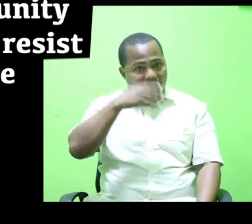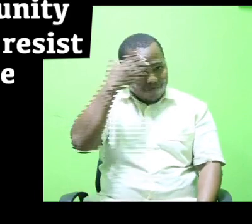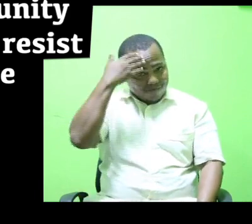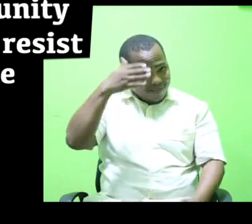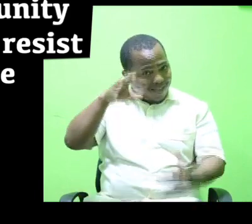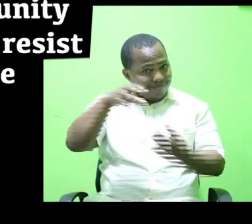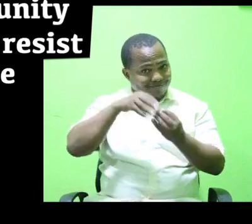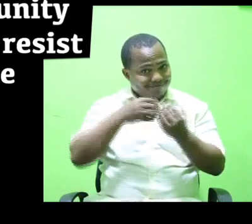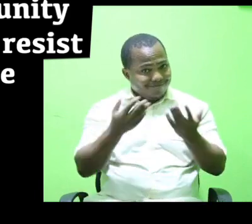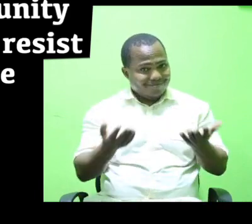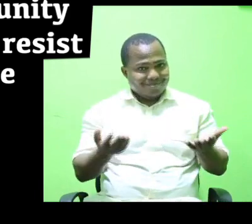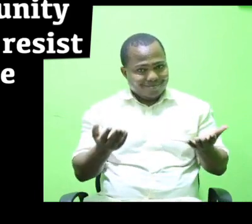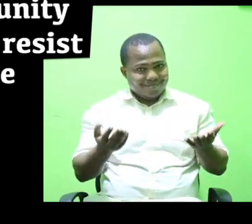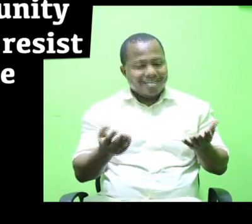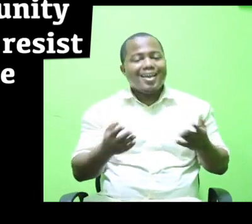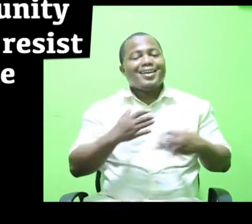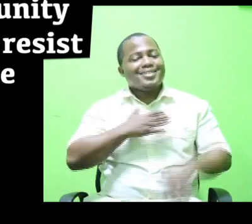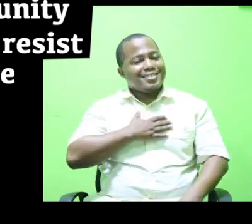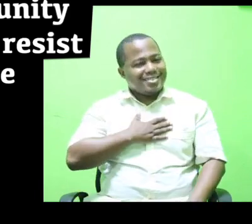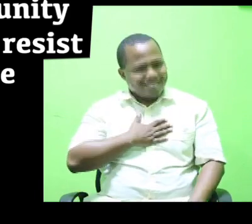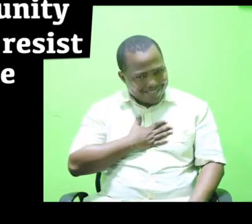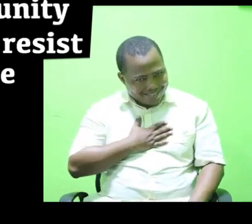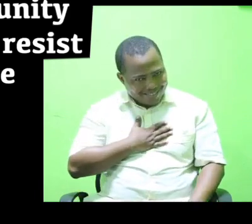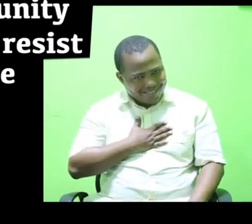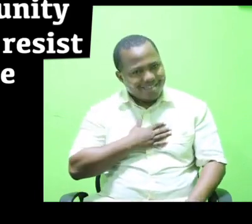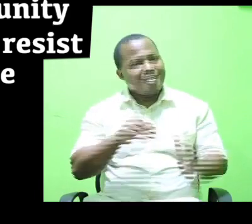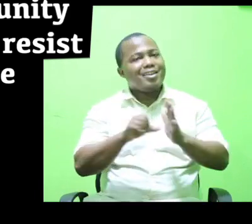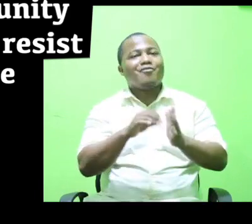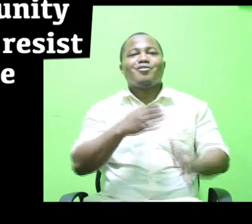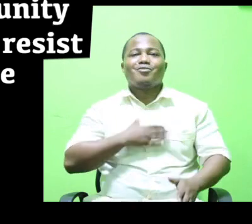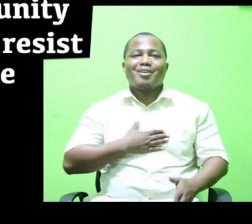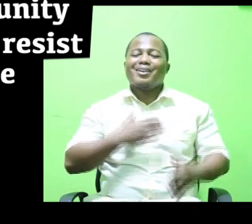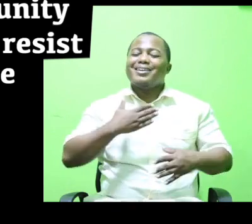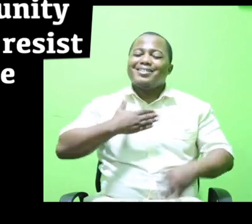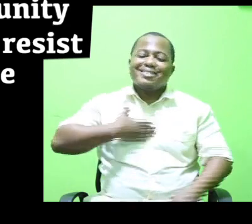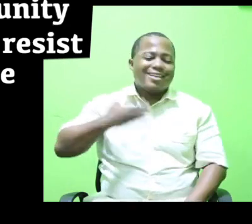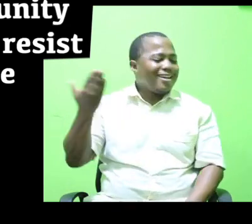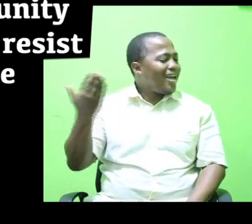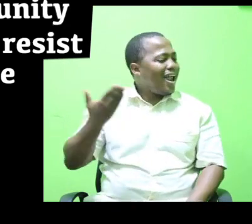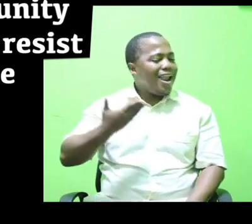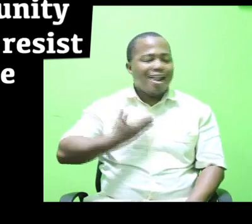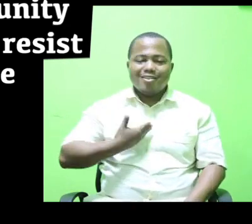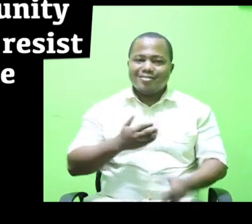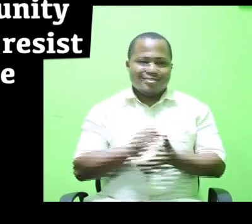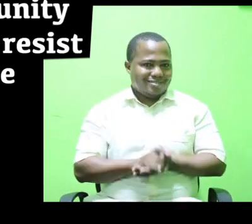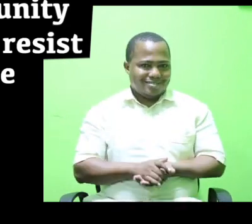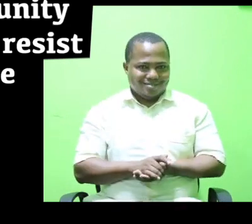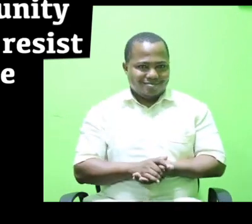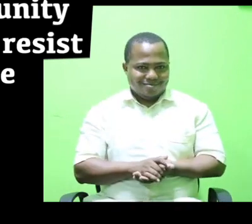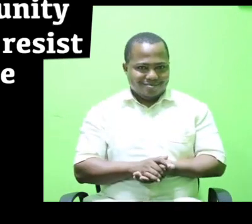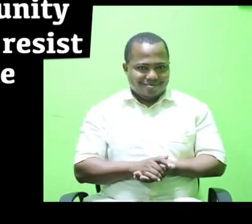Are we together? Thank you very much, my dears. Thank you a lot.